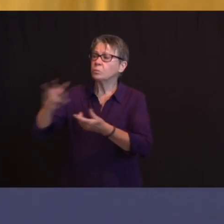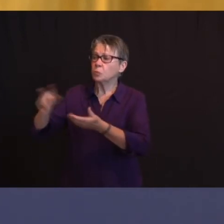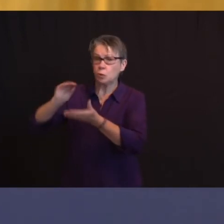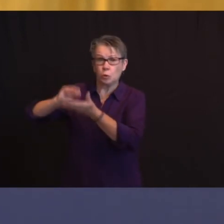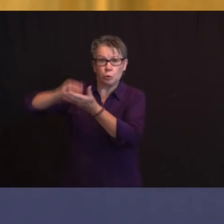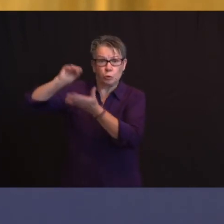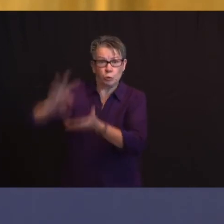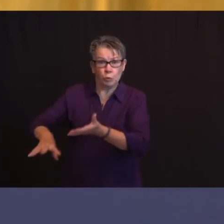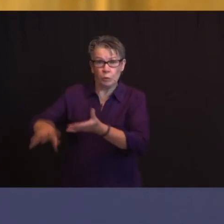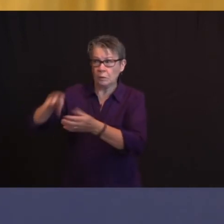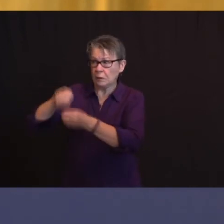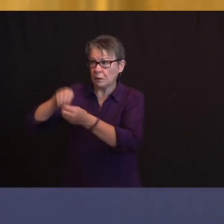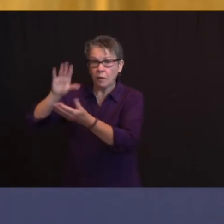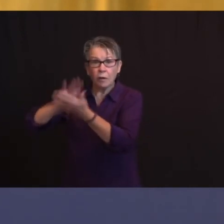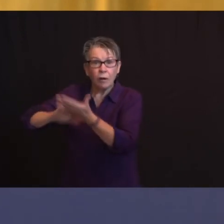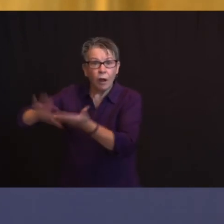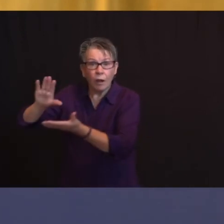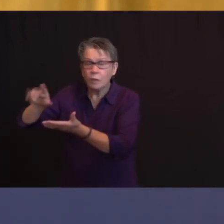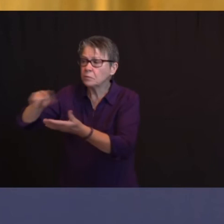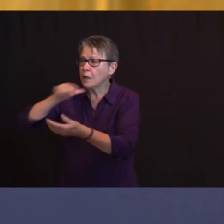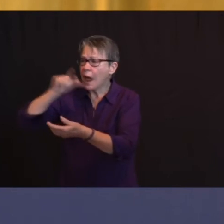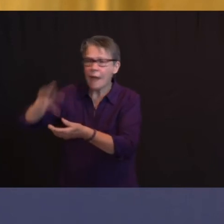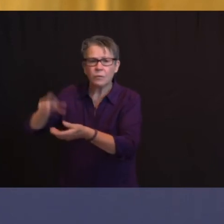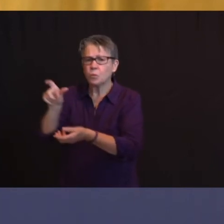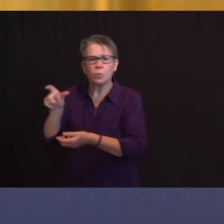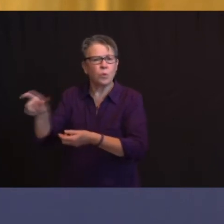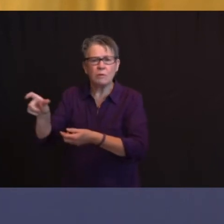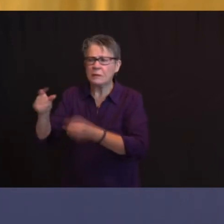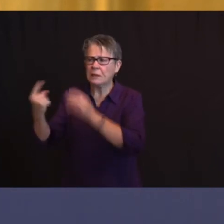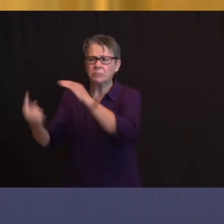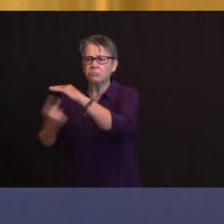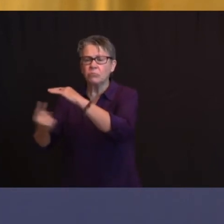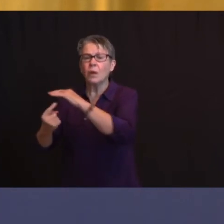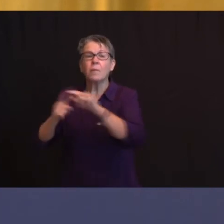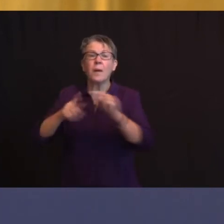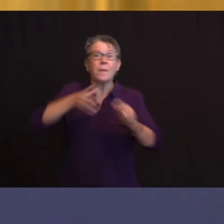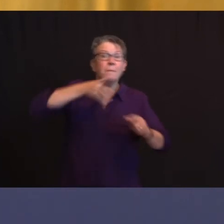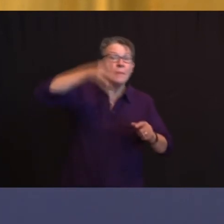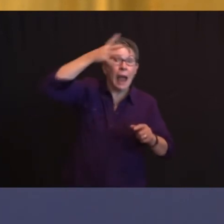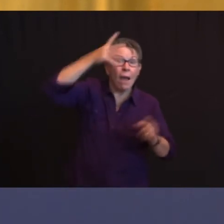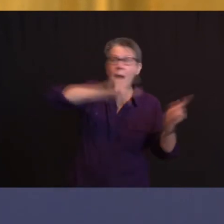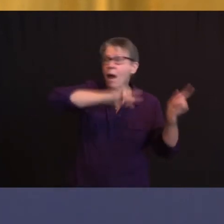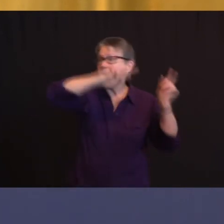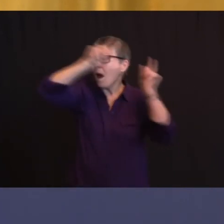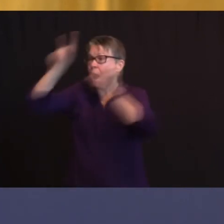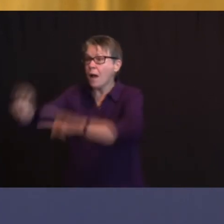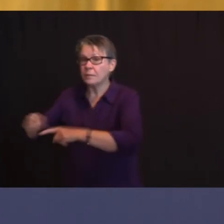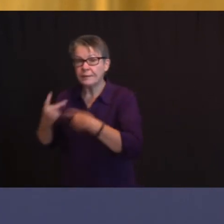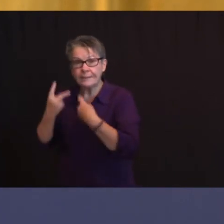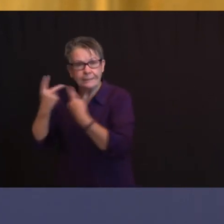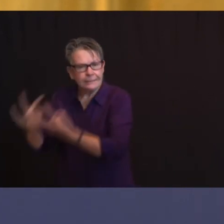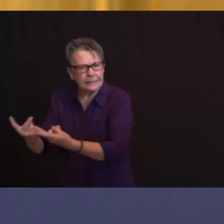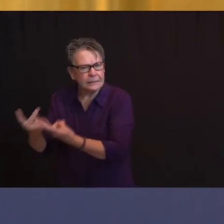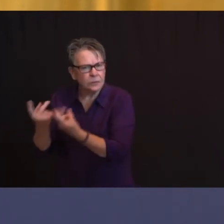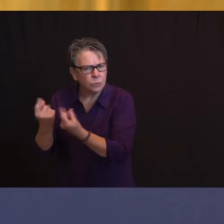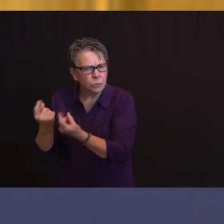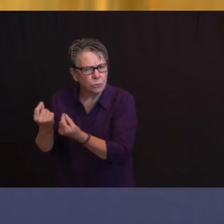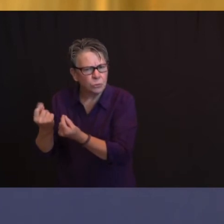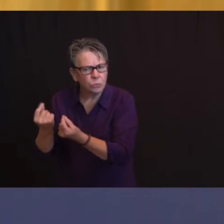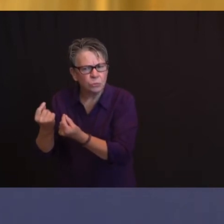Trump administration blocking out Joe Biden is putting lives at risk? And lastly, from Politico, the Democratic Assembly